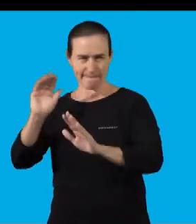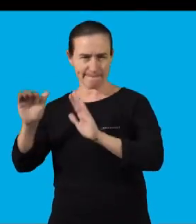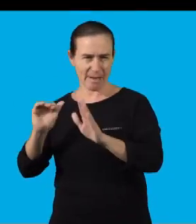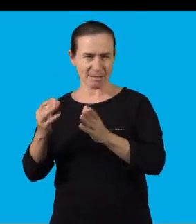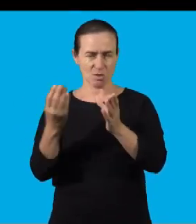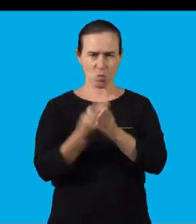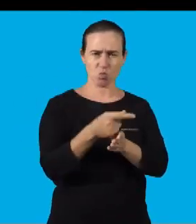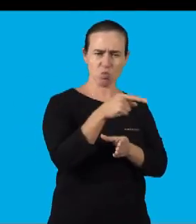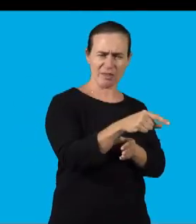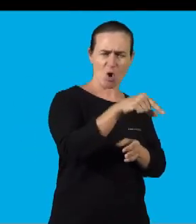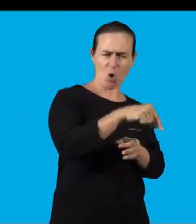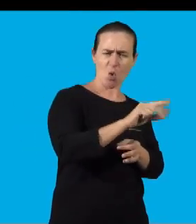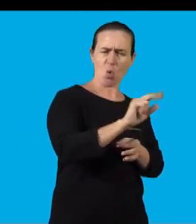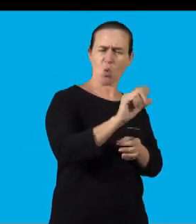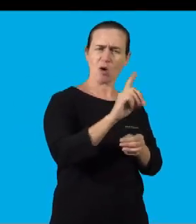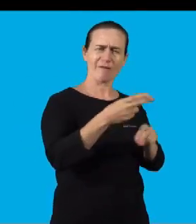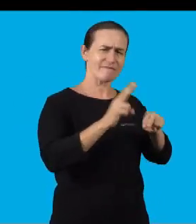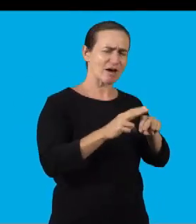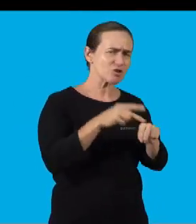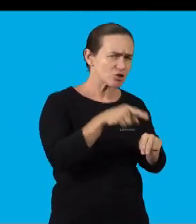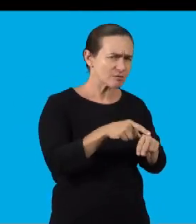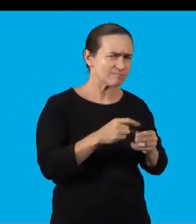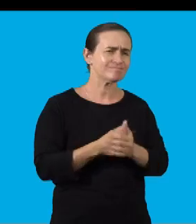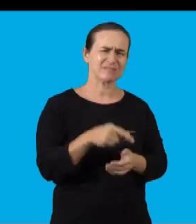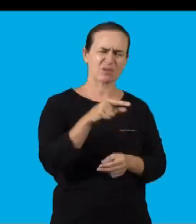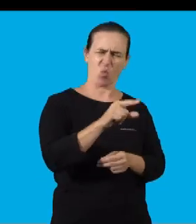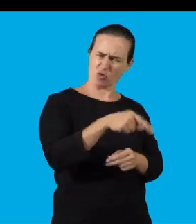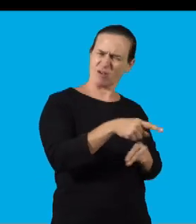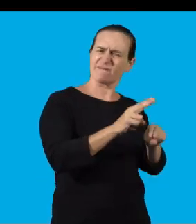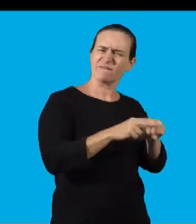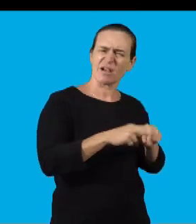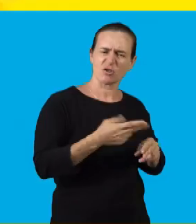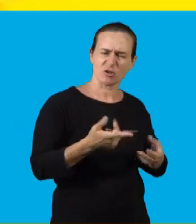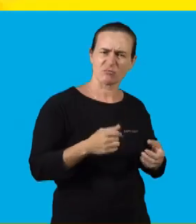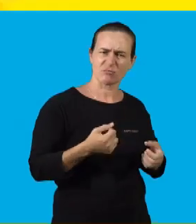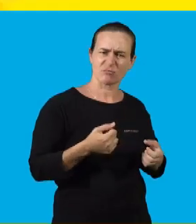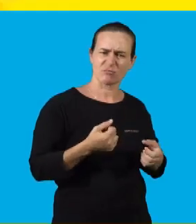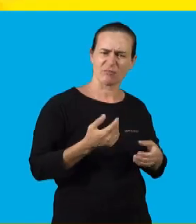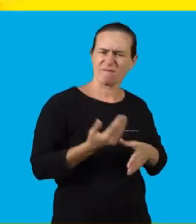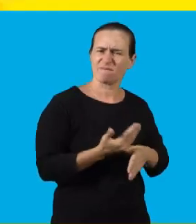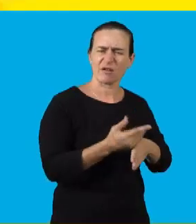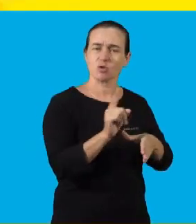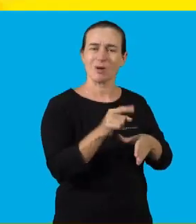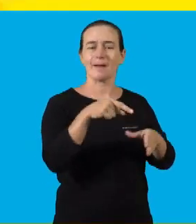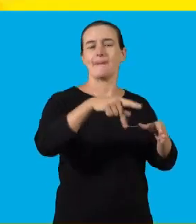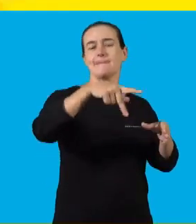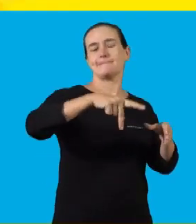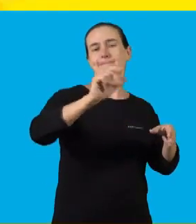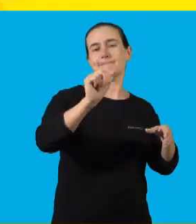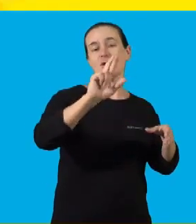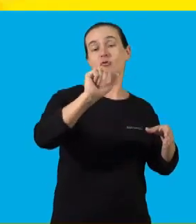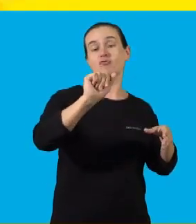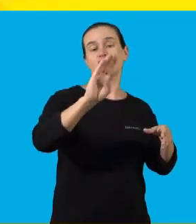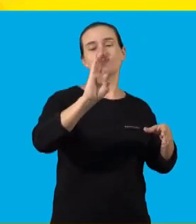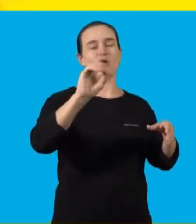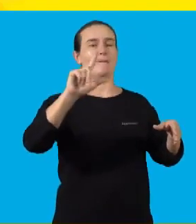pattern with a quadratic function. Now, if you remember our quadratic functions, that is the parabola. So you need